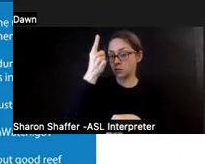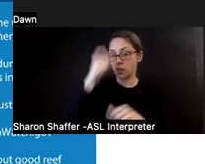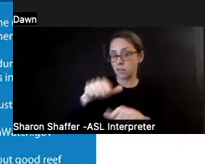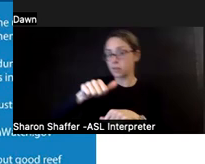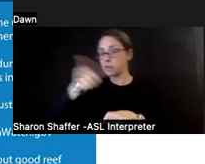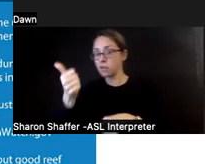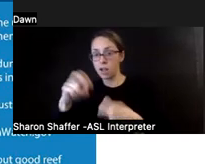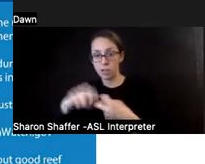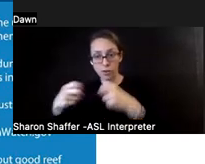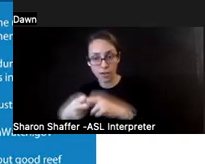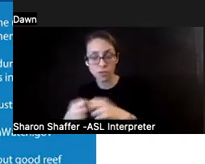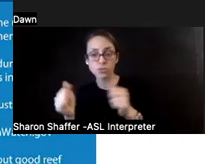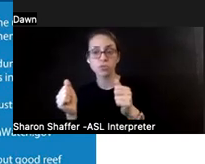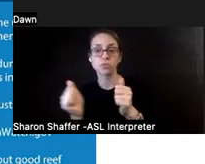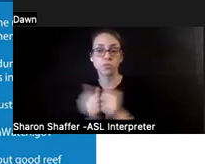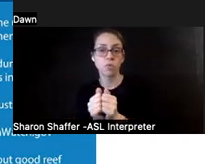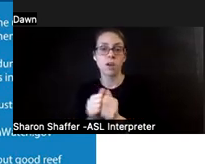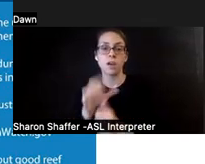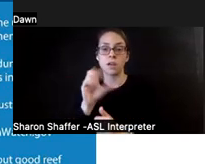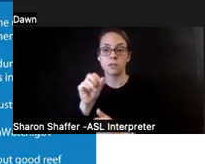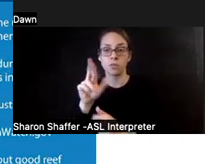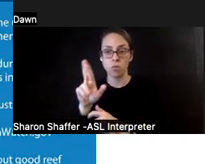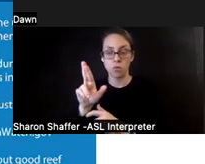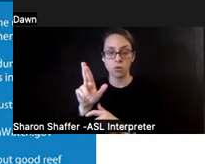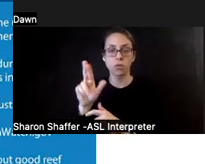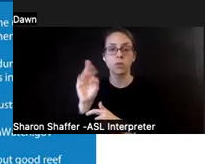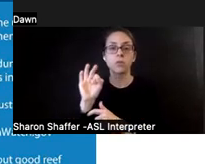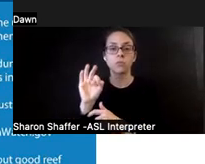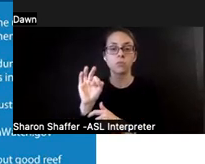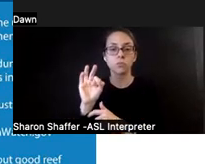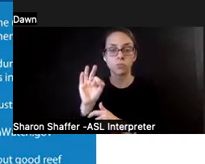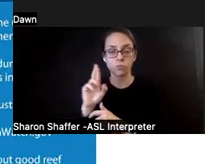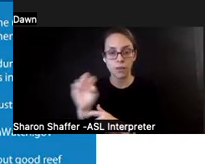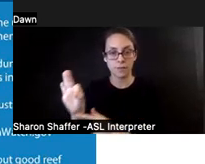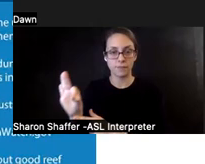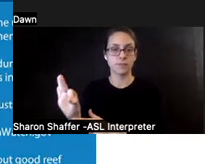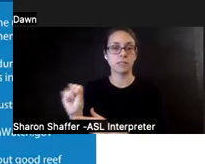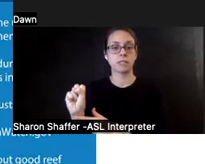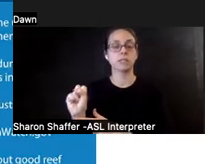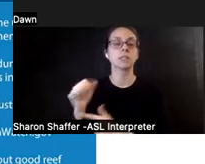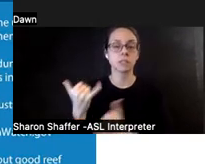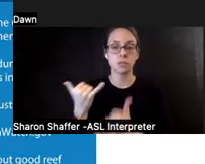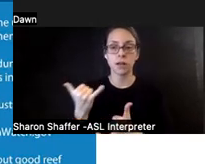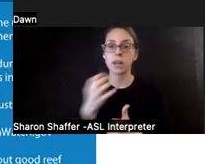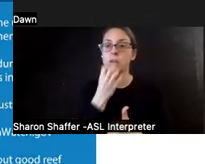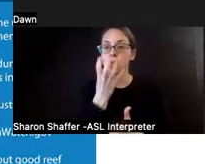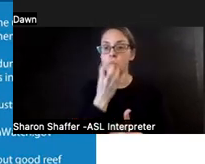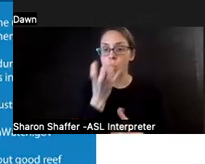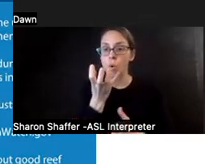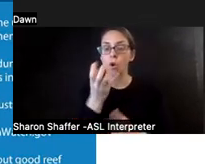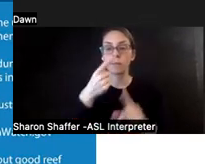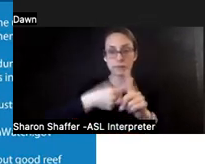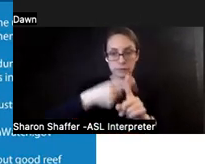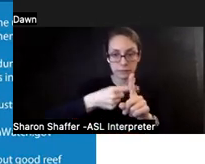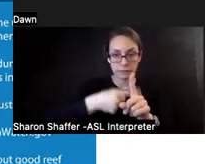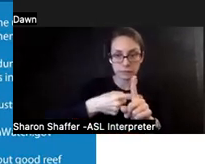coral reefs. As we are experiencing climate change and warming temperatures, we're having